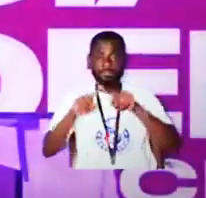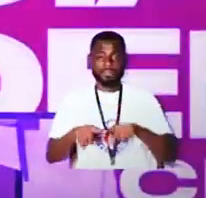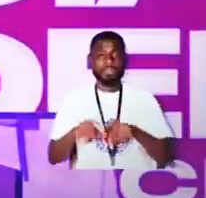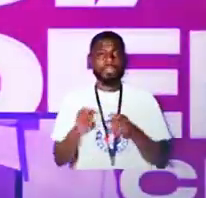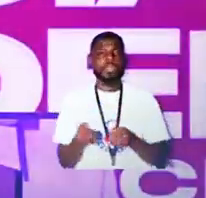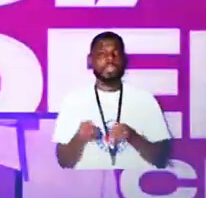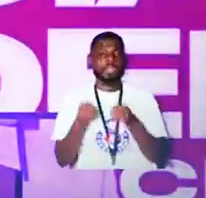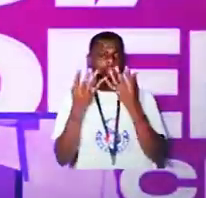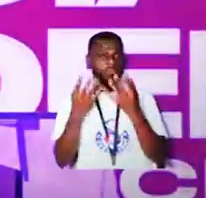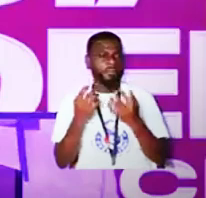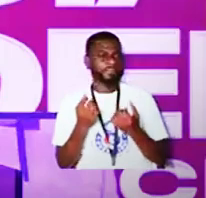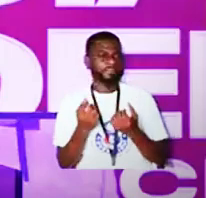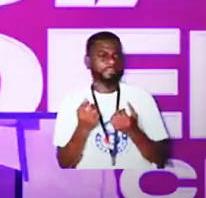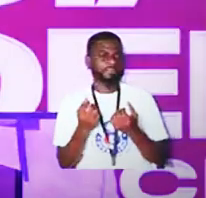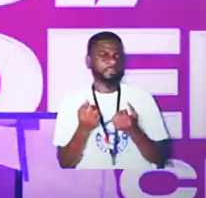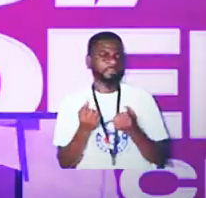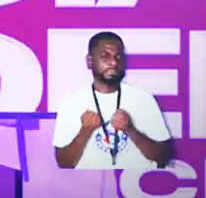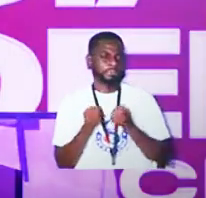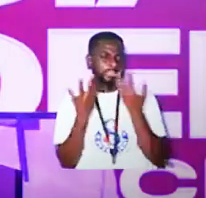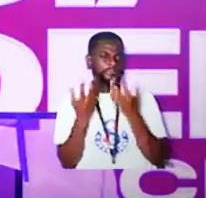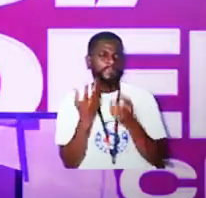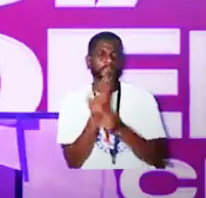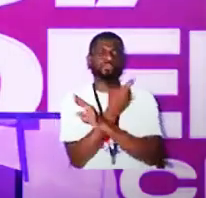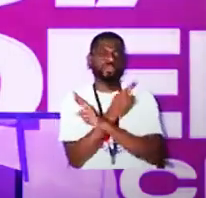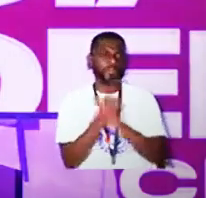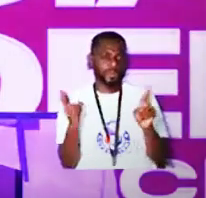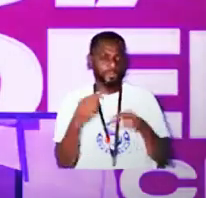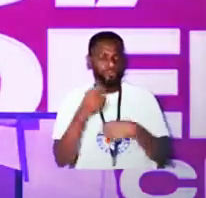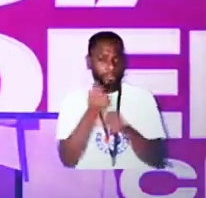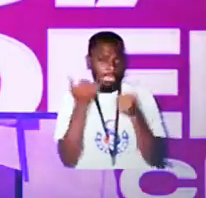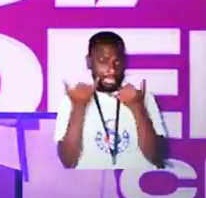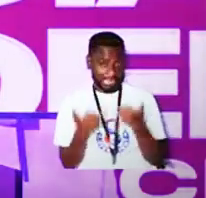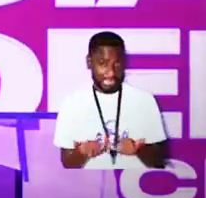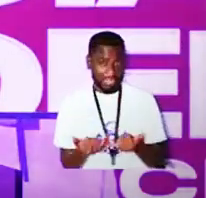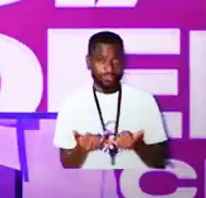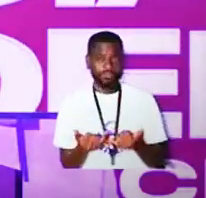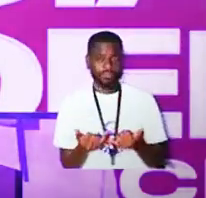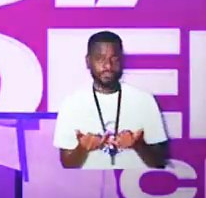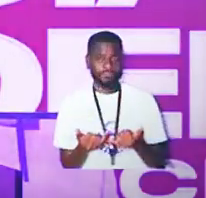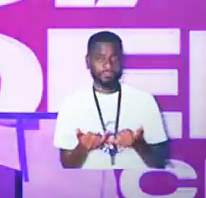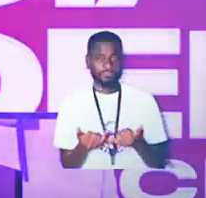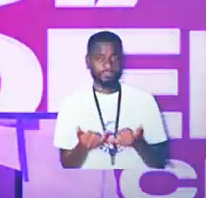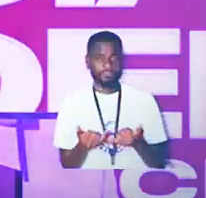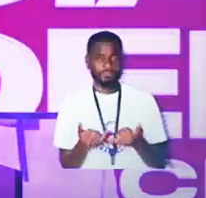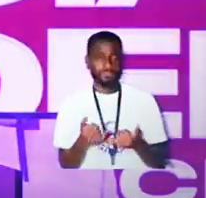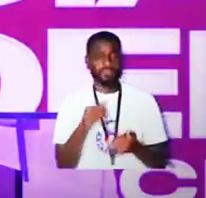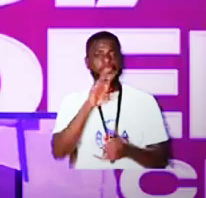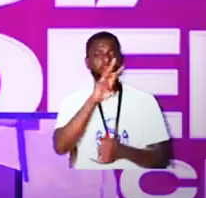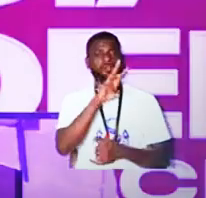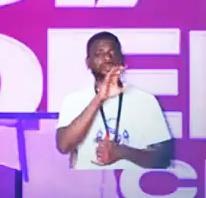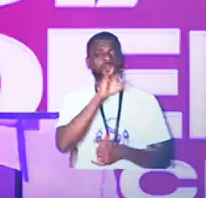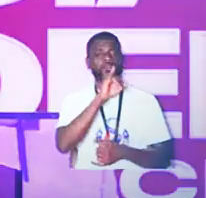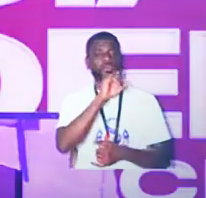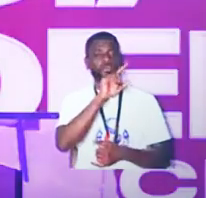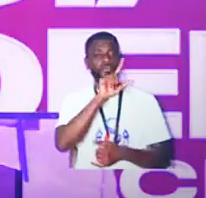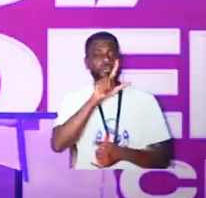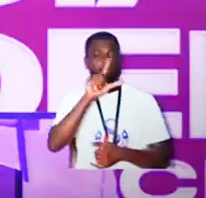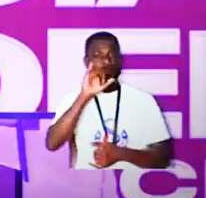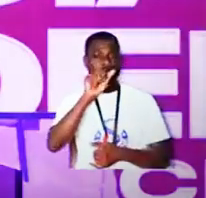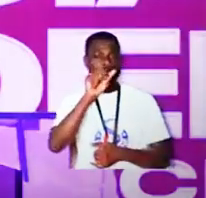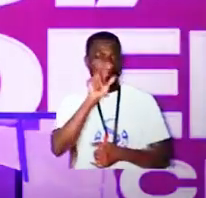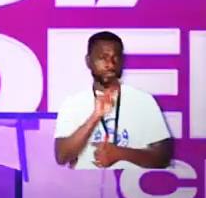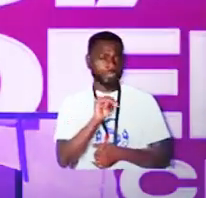much sacrifices we are willing to make now. William Booth of the Salvation Army